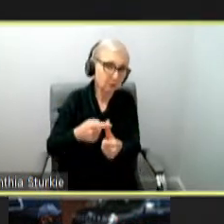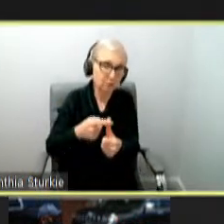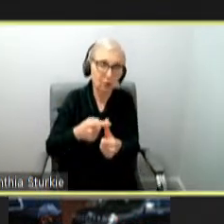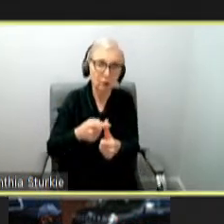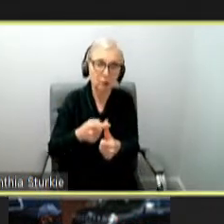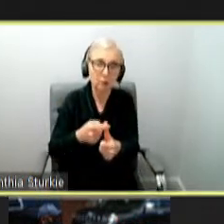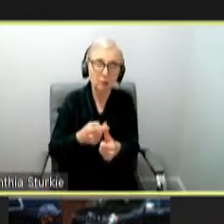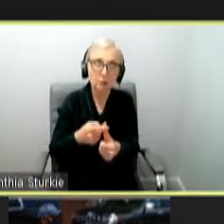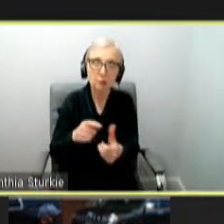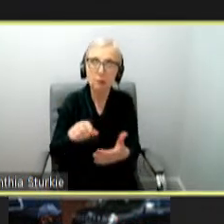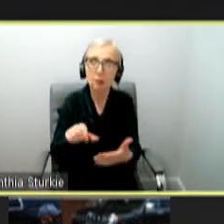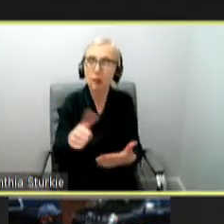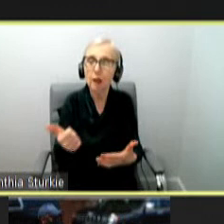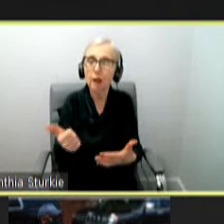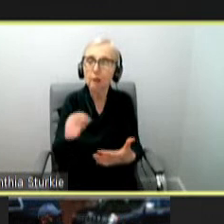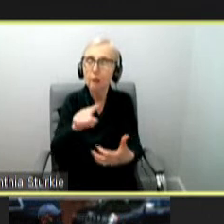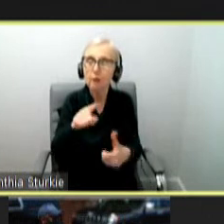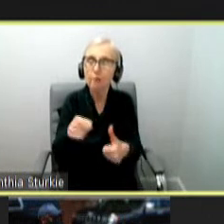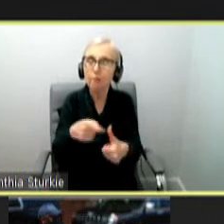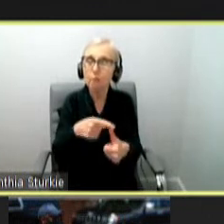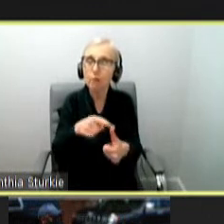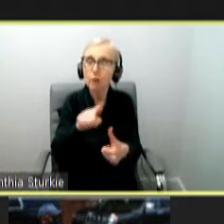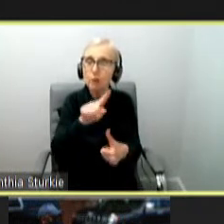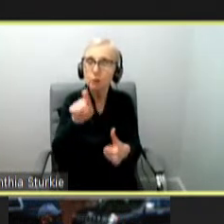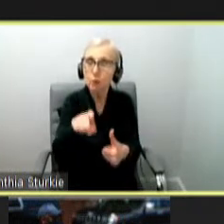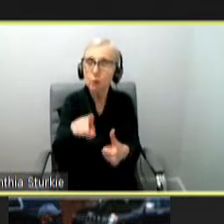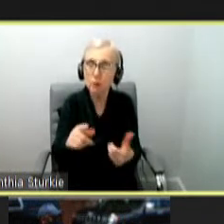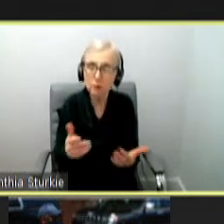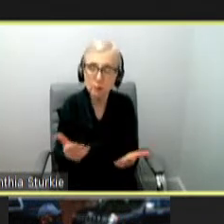All right, any other first questions in the room?